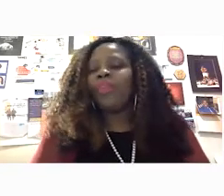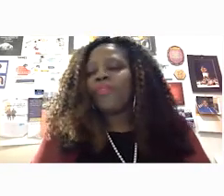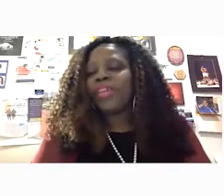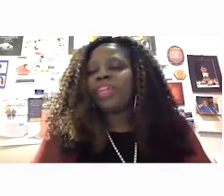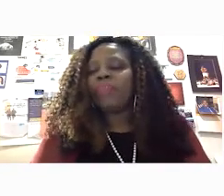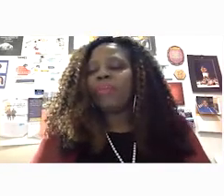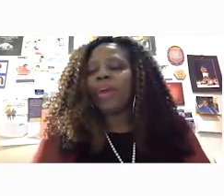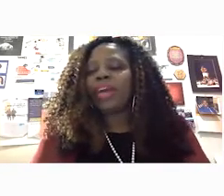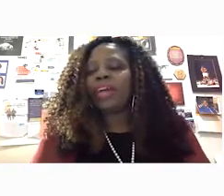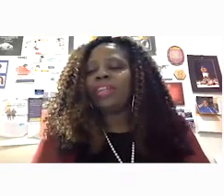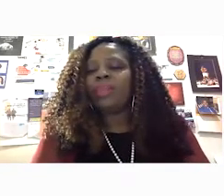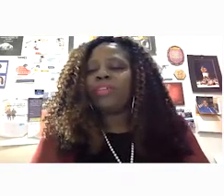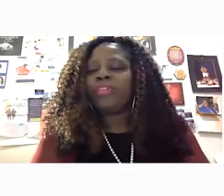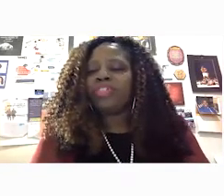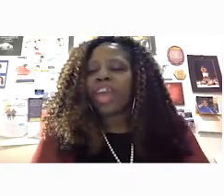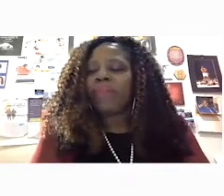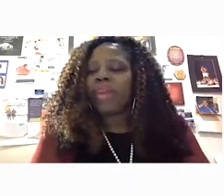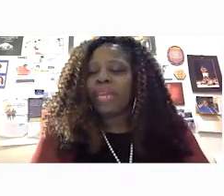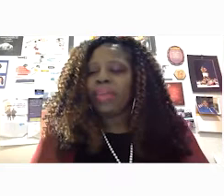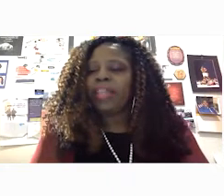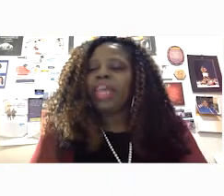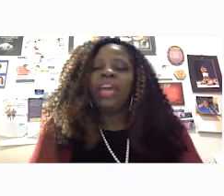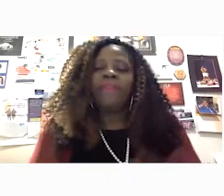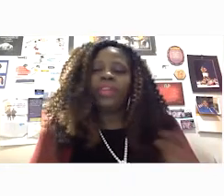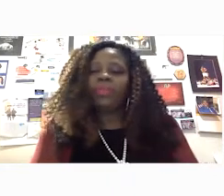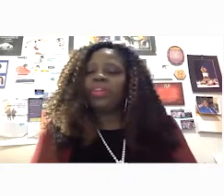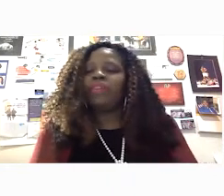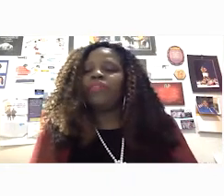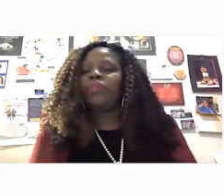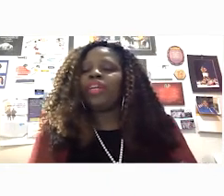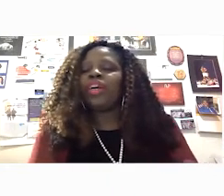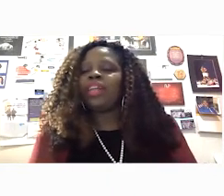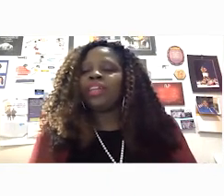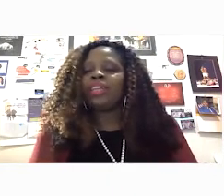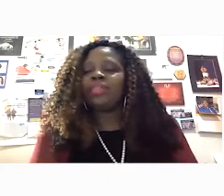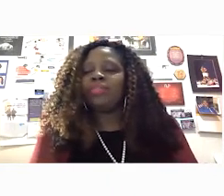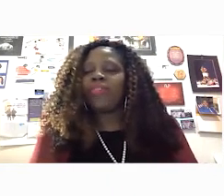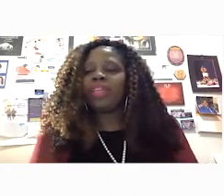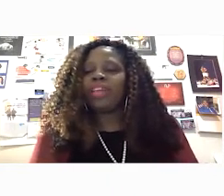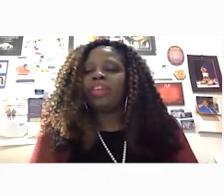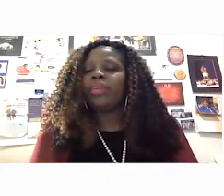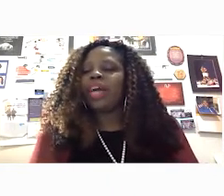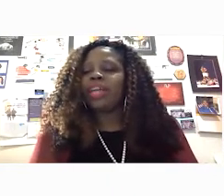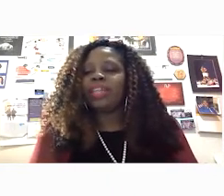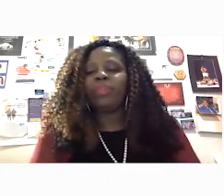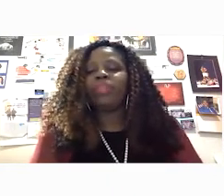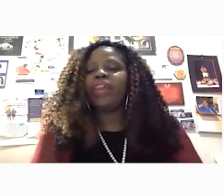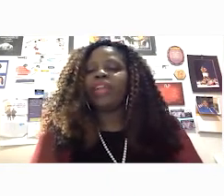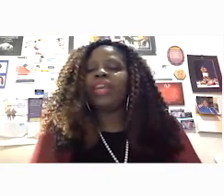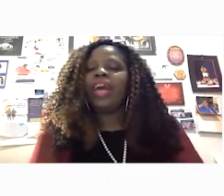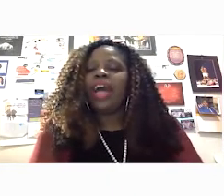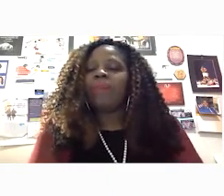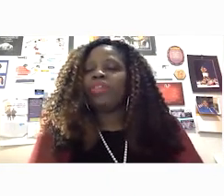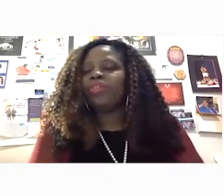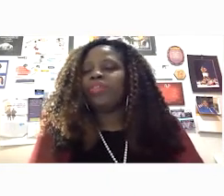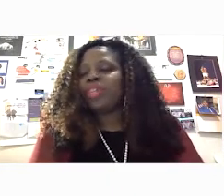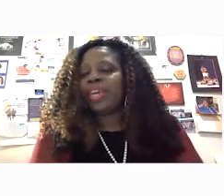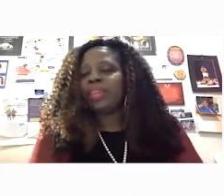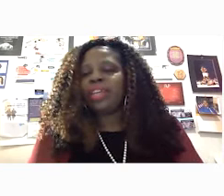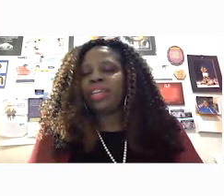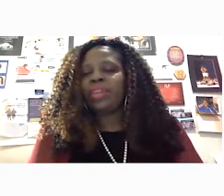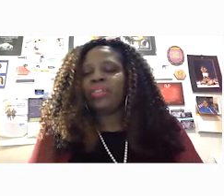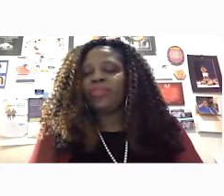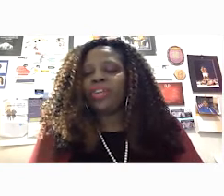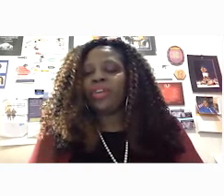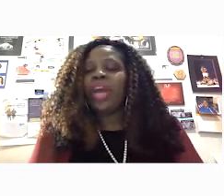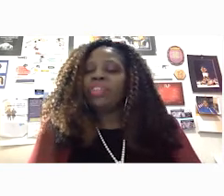when we finish, I'll put my number in the chat, my email. If you want to contact us directly or you want to contact me directly, I'll be sure to answer